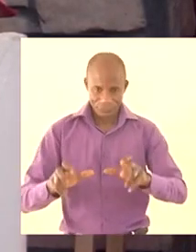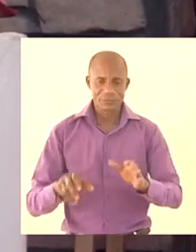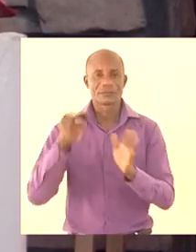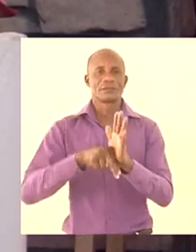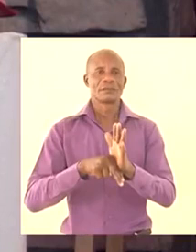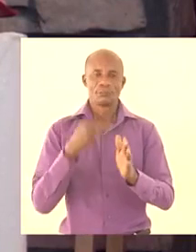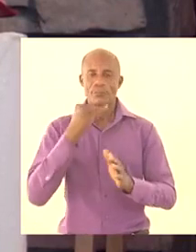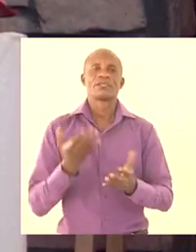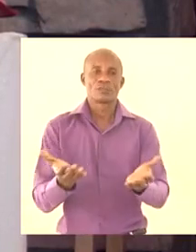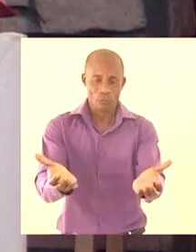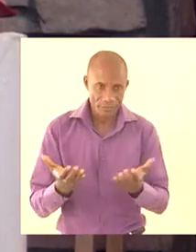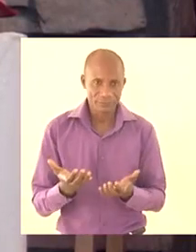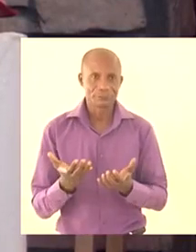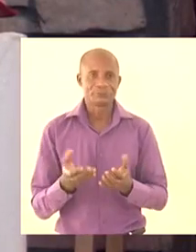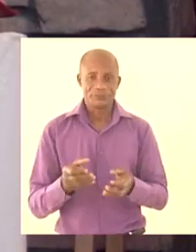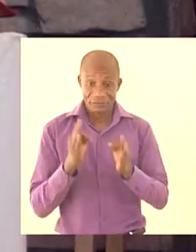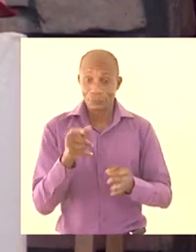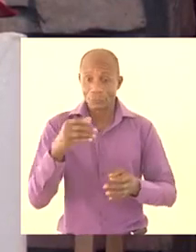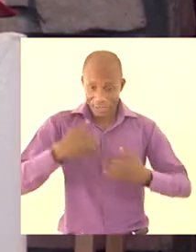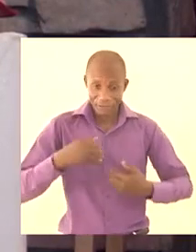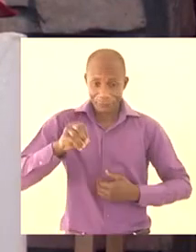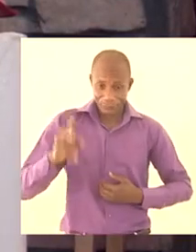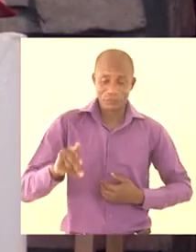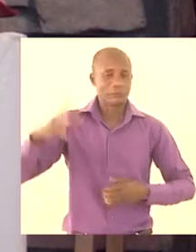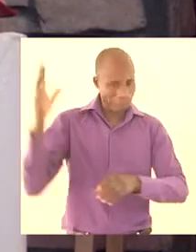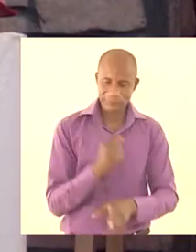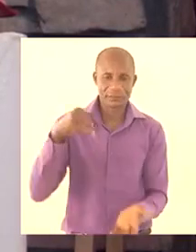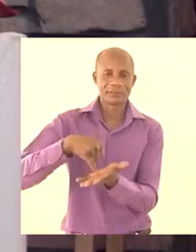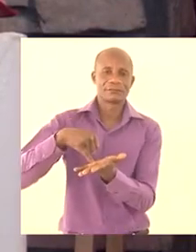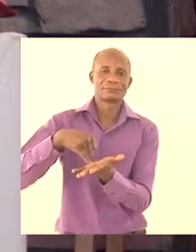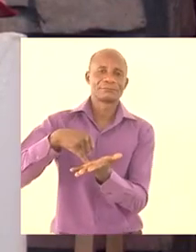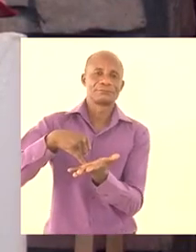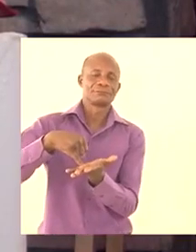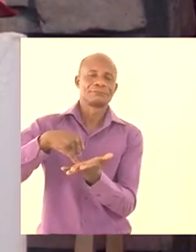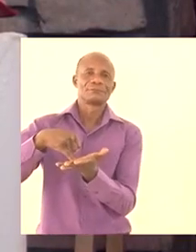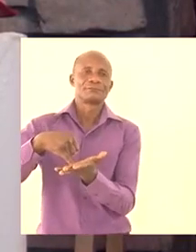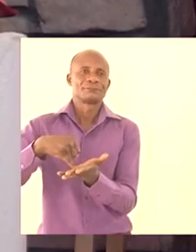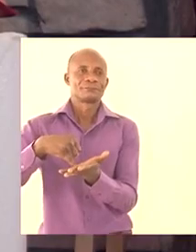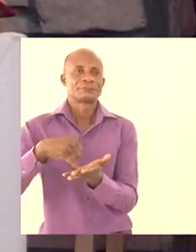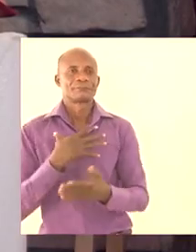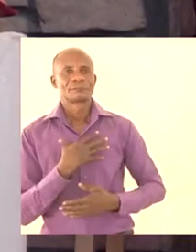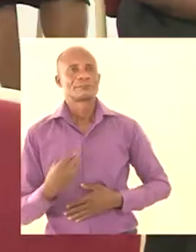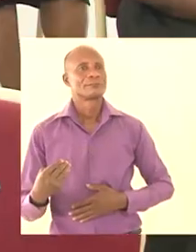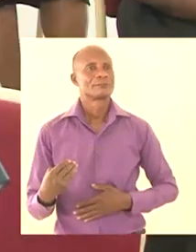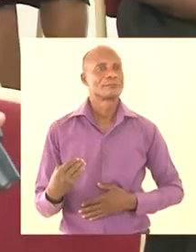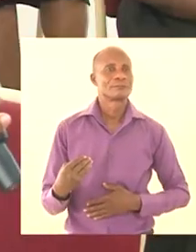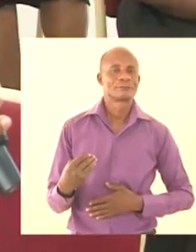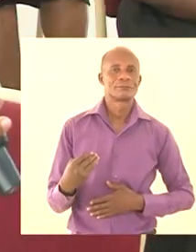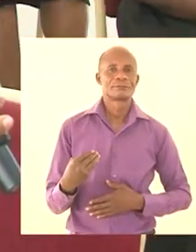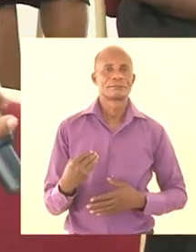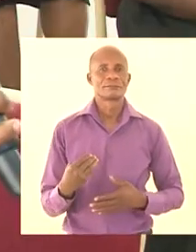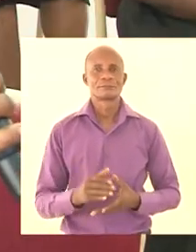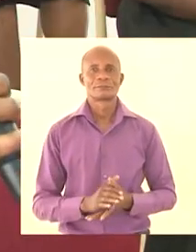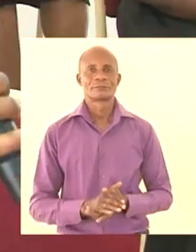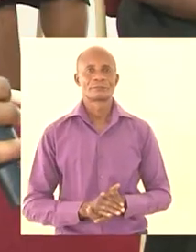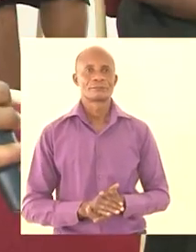is desiring. And if you have the opportunity, you grab it, you take it. And how is it linked to greed